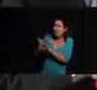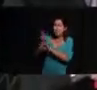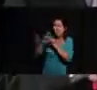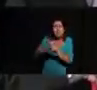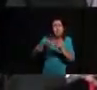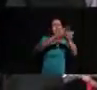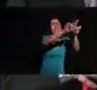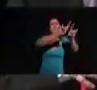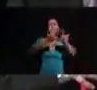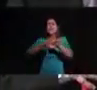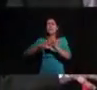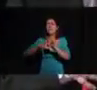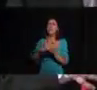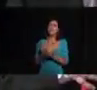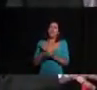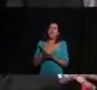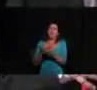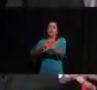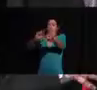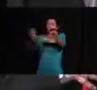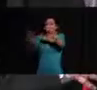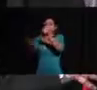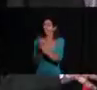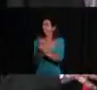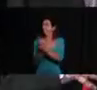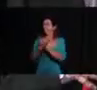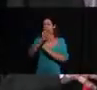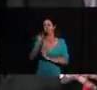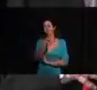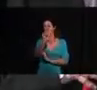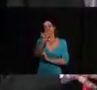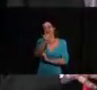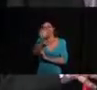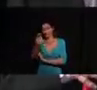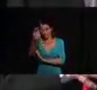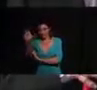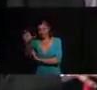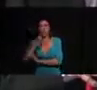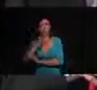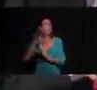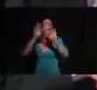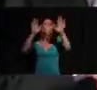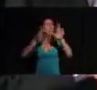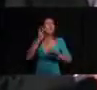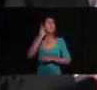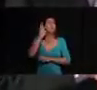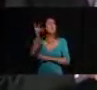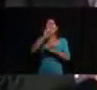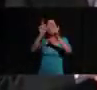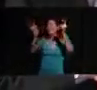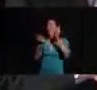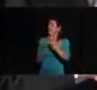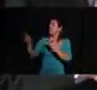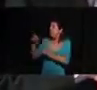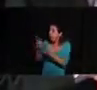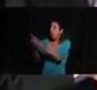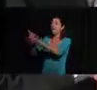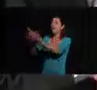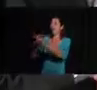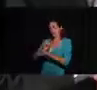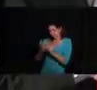in others' lives. And it's just triple-fold how this is rolling into such a beautiful thing. People, you helping people make a change, it changing